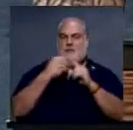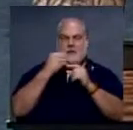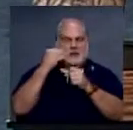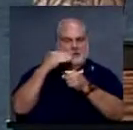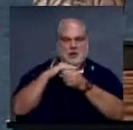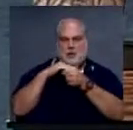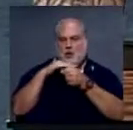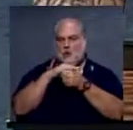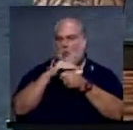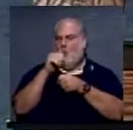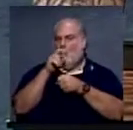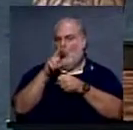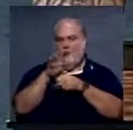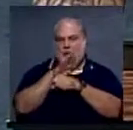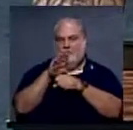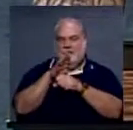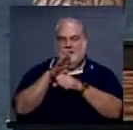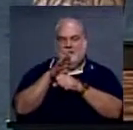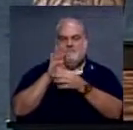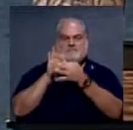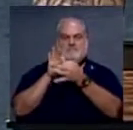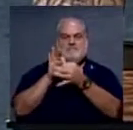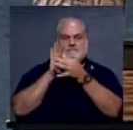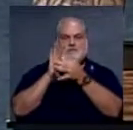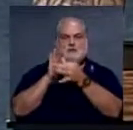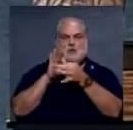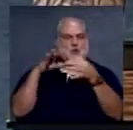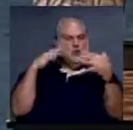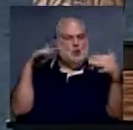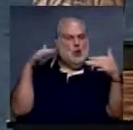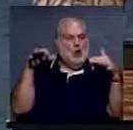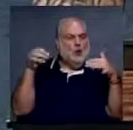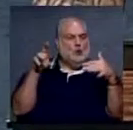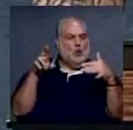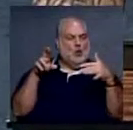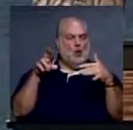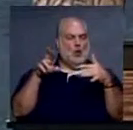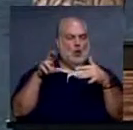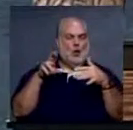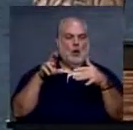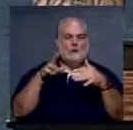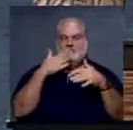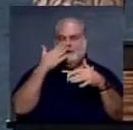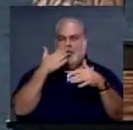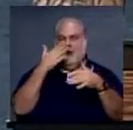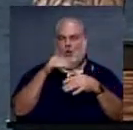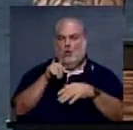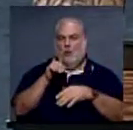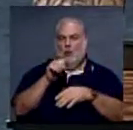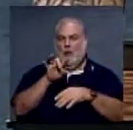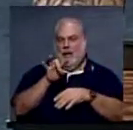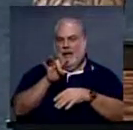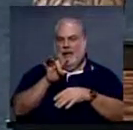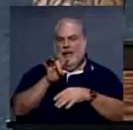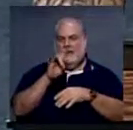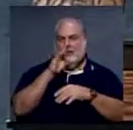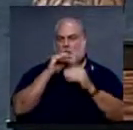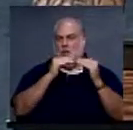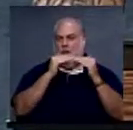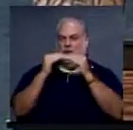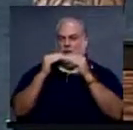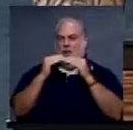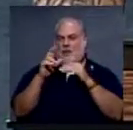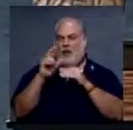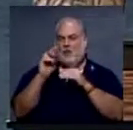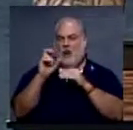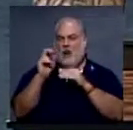businesses regarding noise or smell. The internal sound pressure was 108.1 decibels, which is equivalent to a rock concert at this